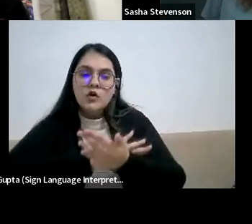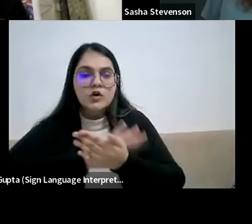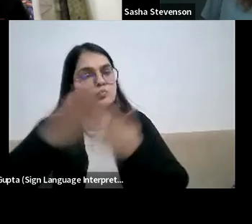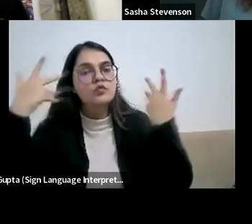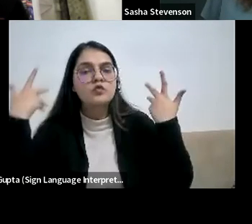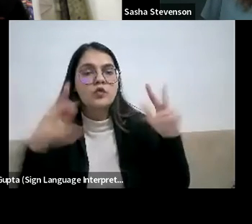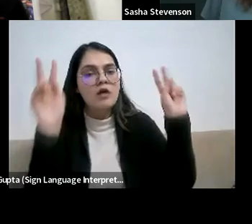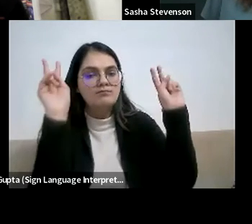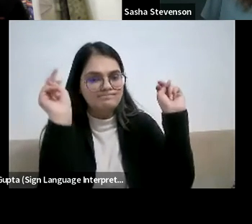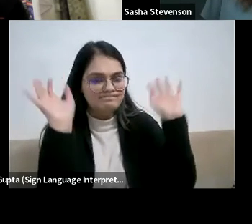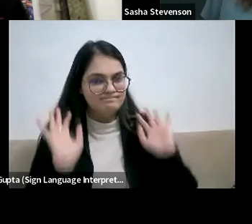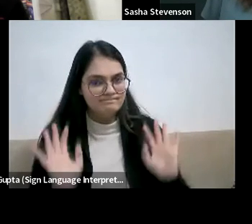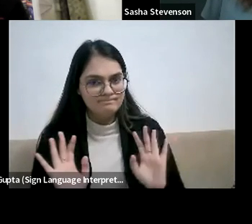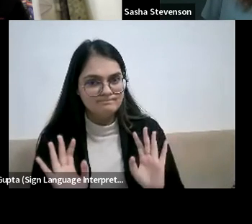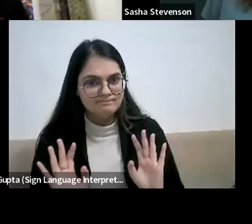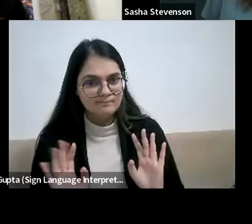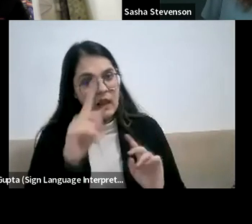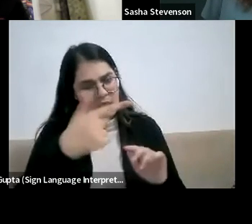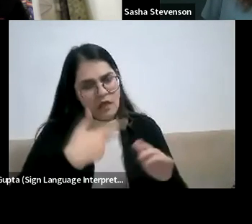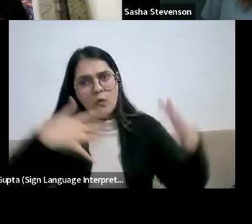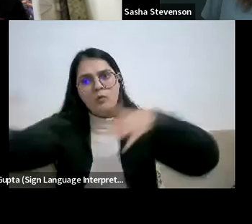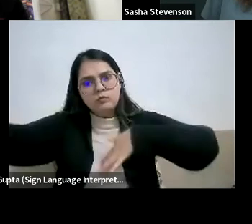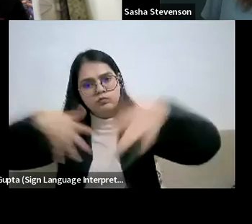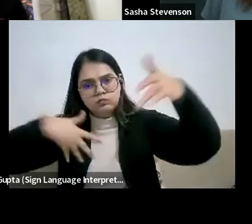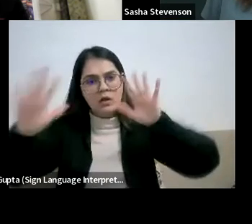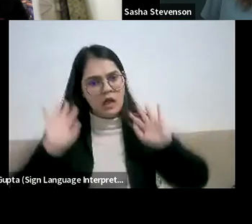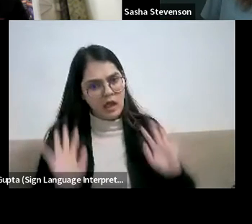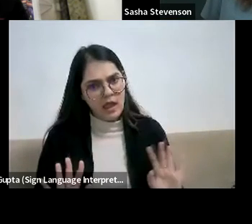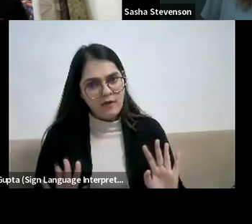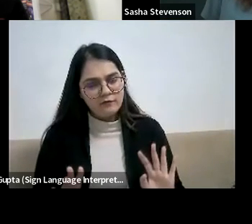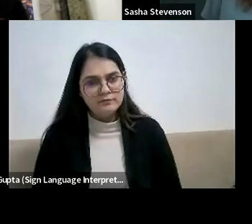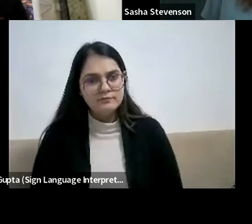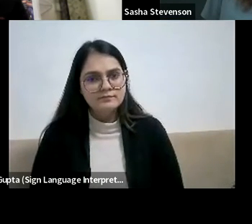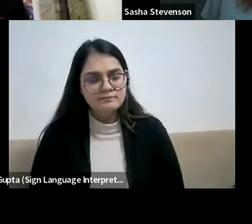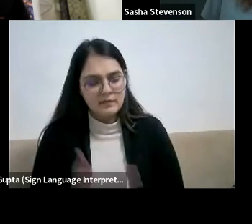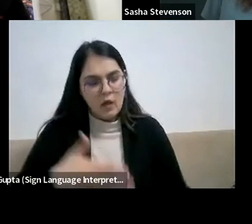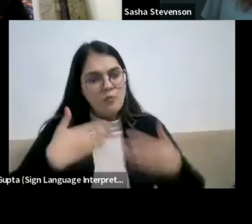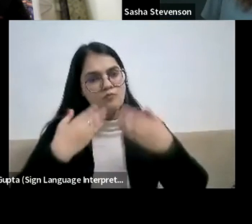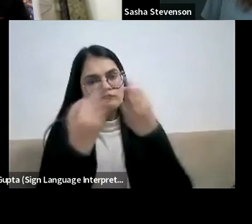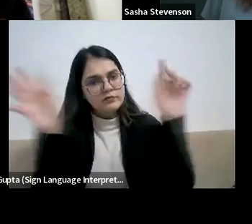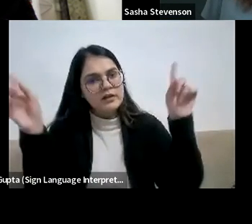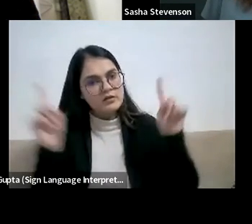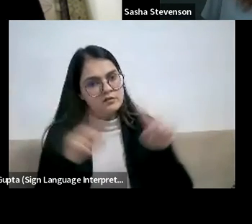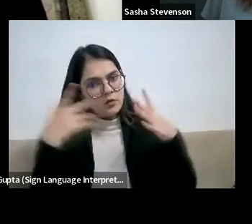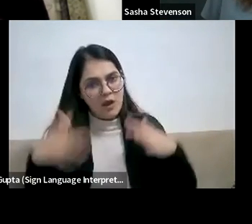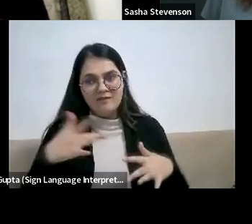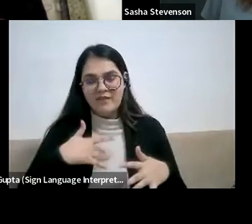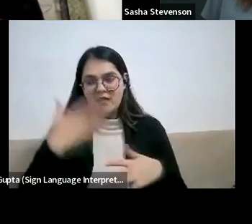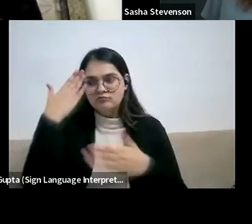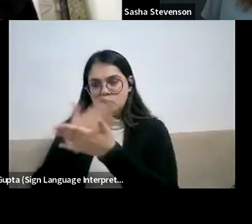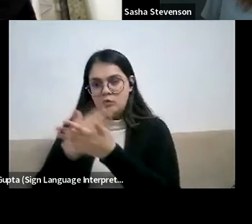unquote, can they move freely? Can they move without any restrictions? If there are